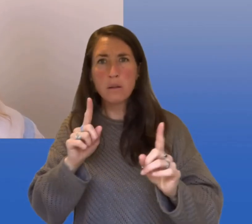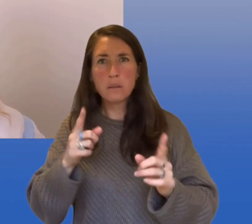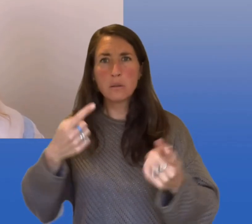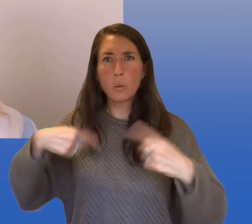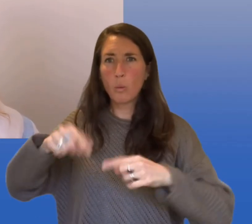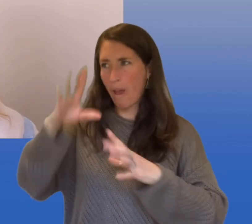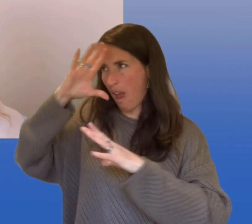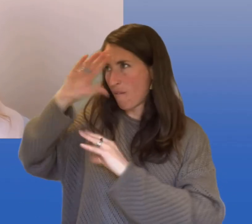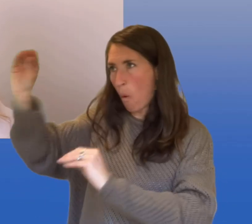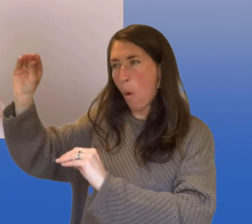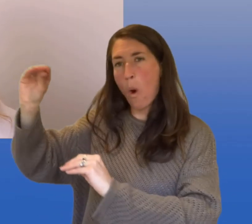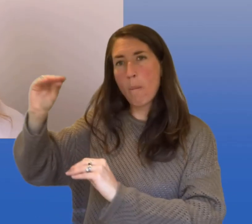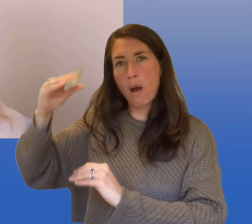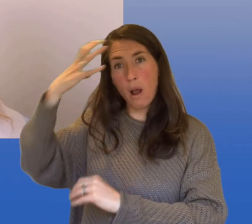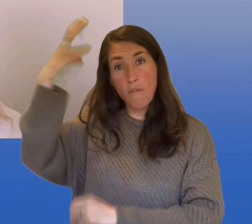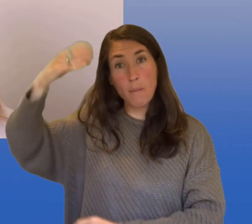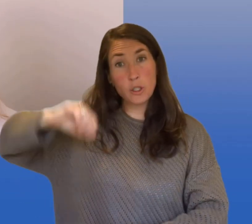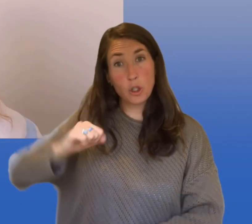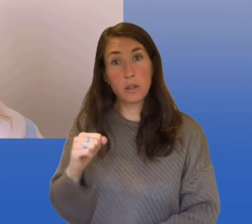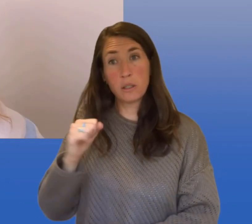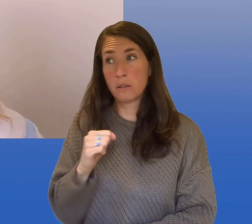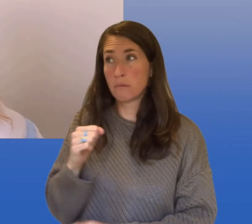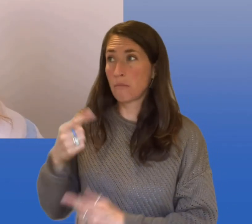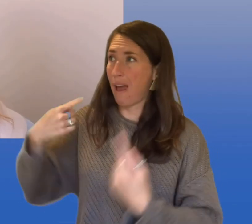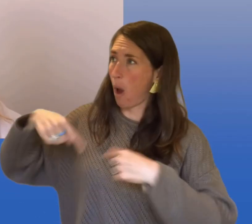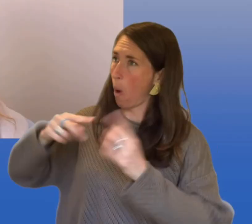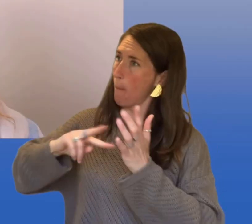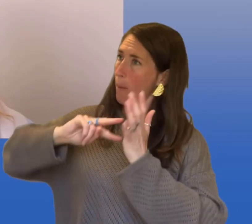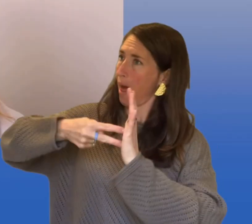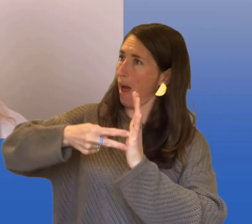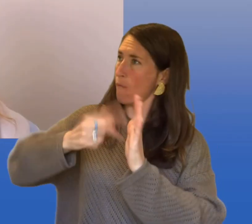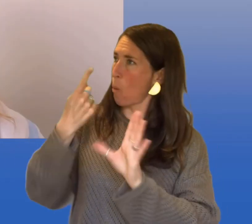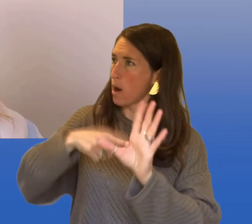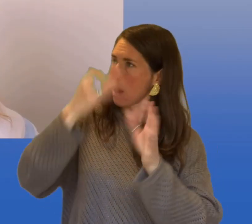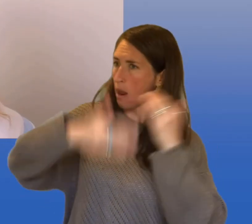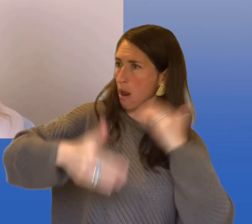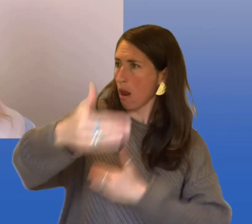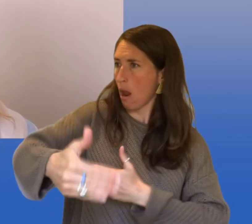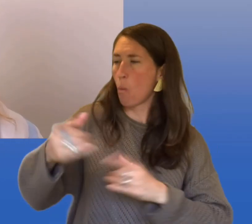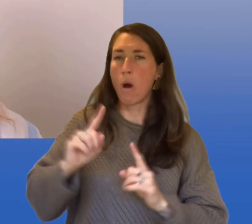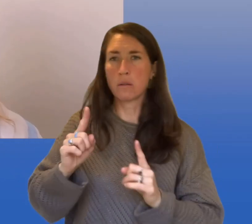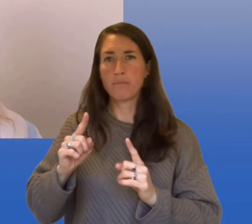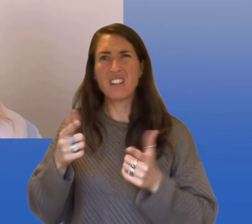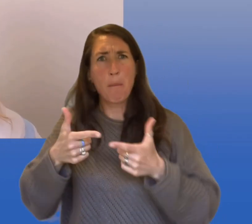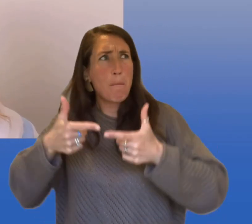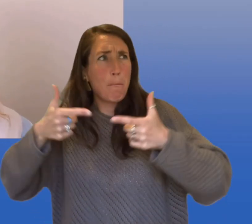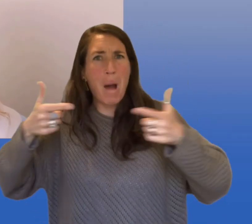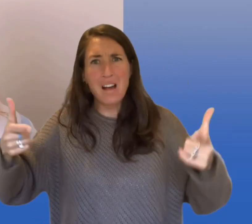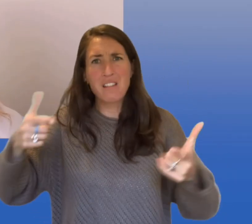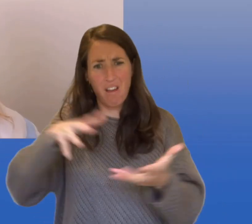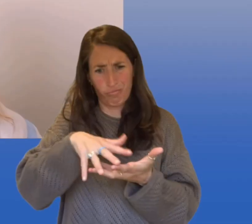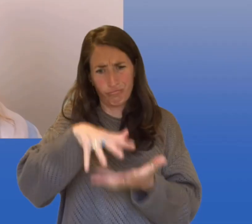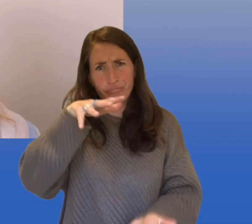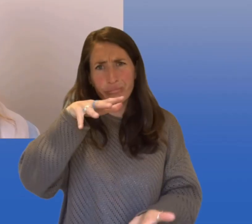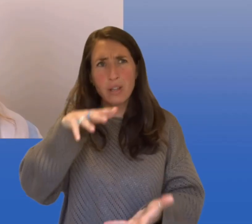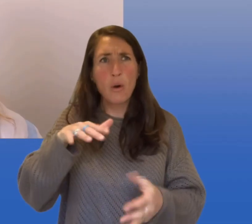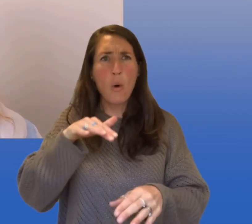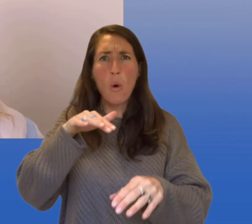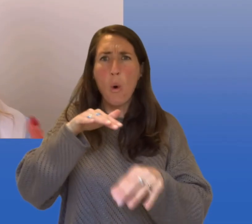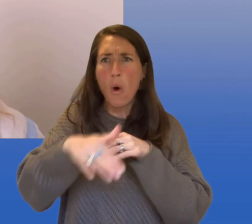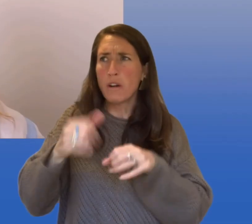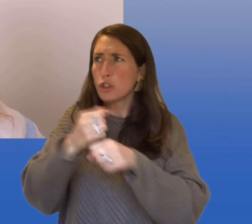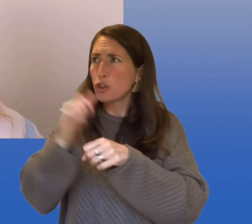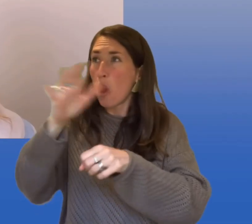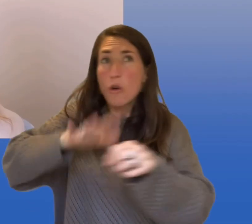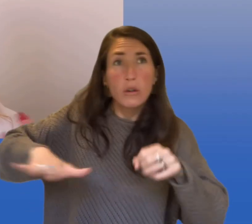is what we're going to do. And it's massive. It spans our whole organisation, all of our services, all of our geography,